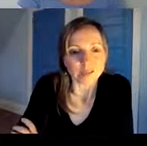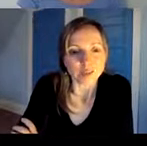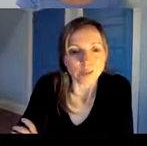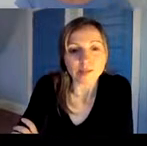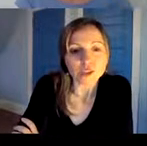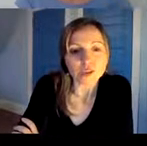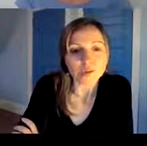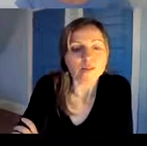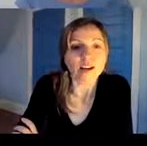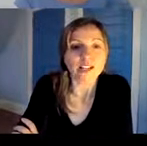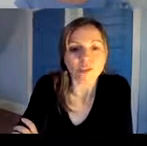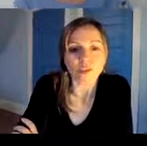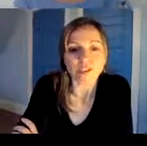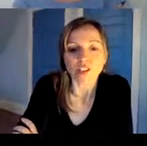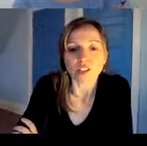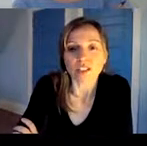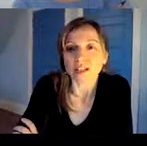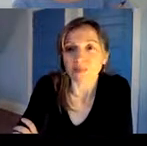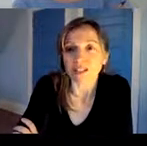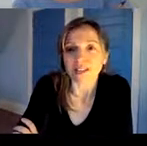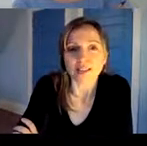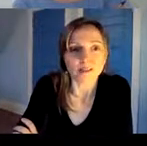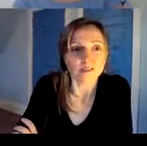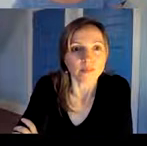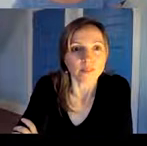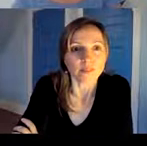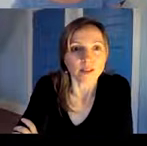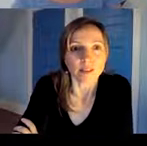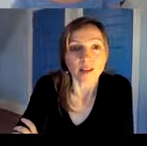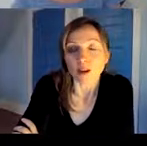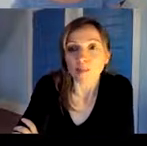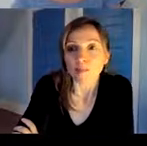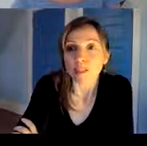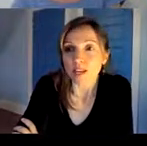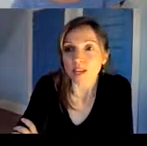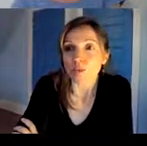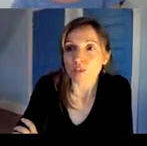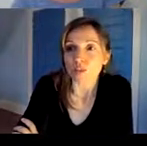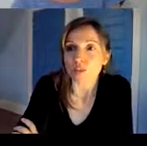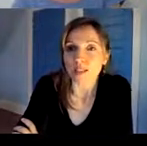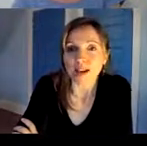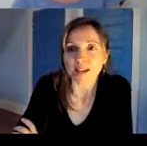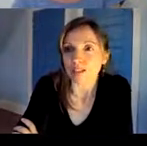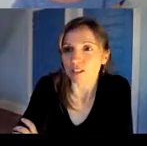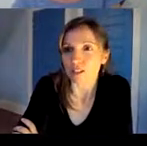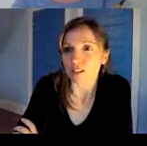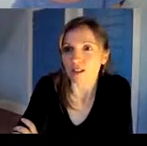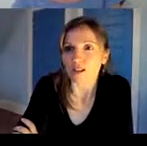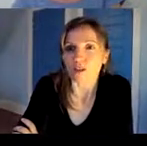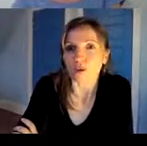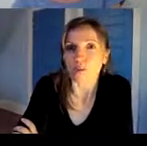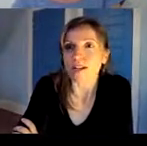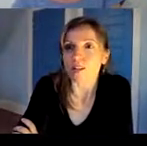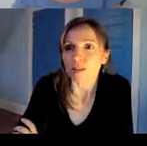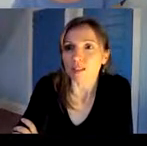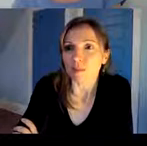Adaptability. So they're able to grow in a variety of soil conditions and habitats. They come from the same or similar climatic conditions.